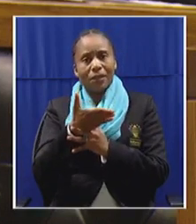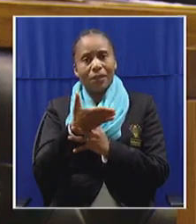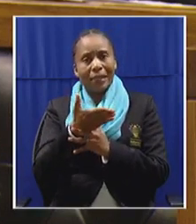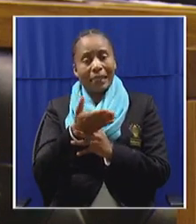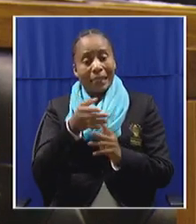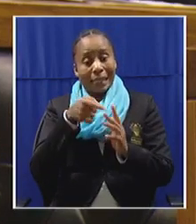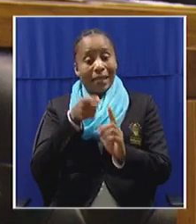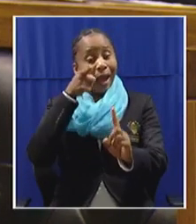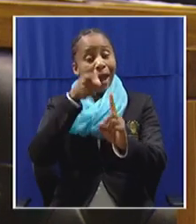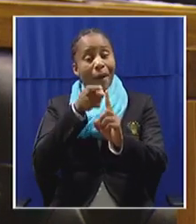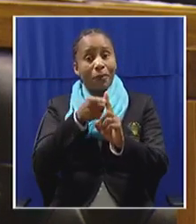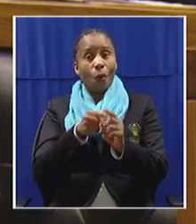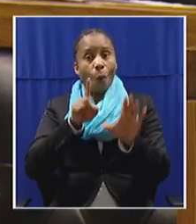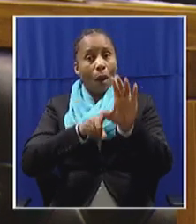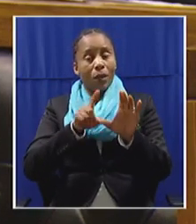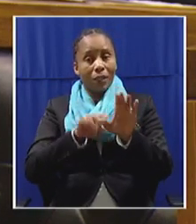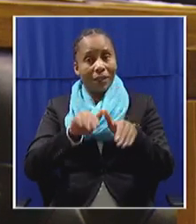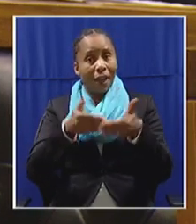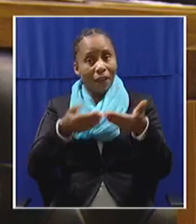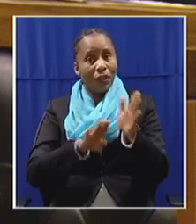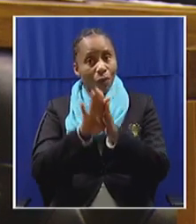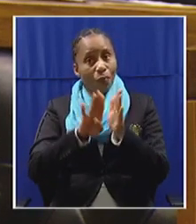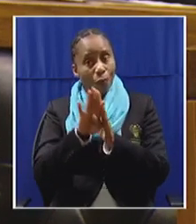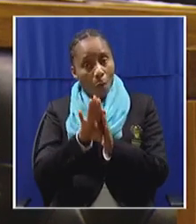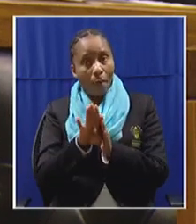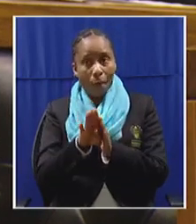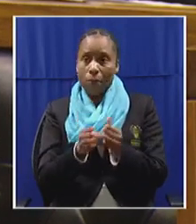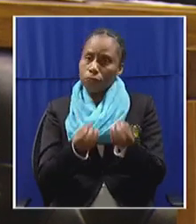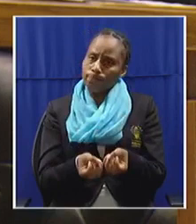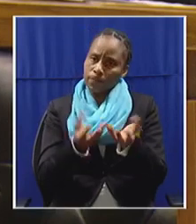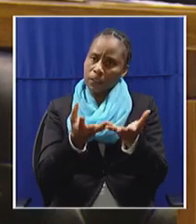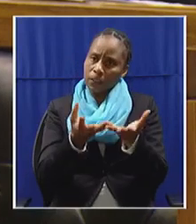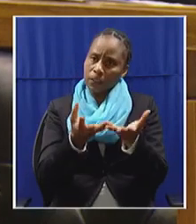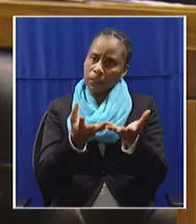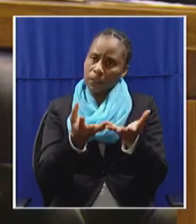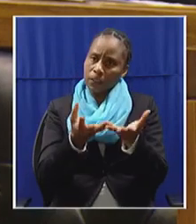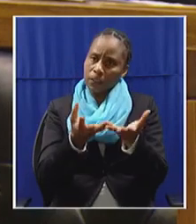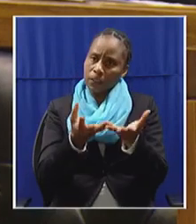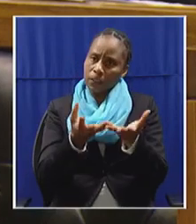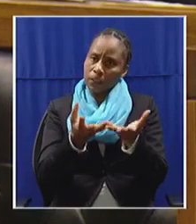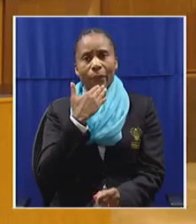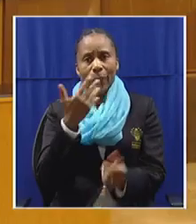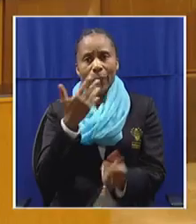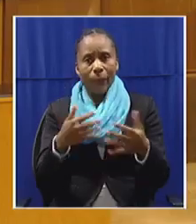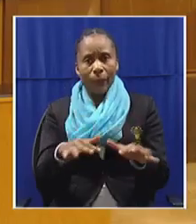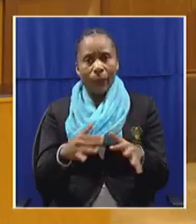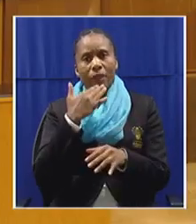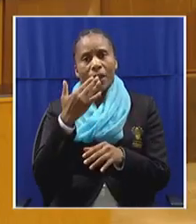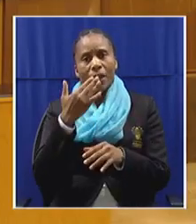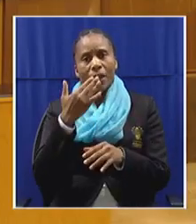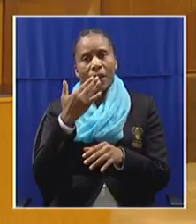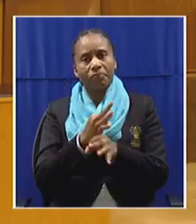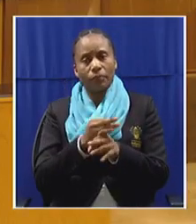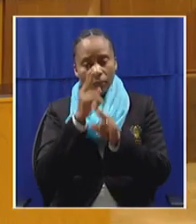improving the quality of services to our people are delivered. Thank you very much. Thank you, sir. The Honorable